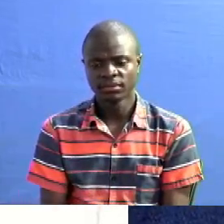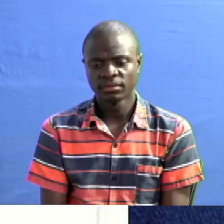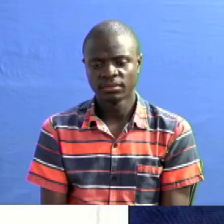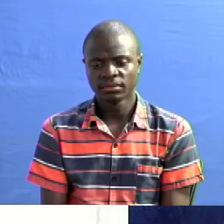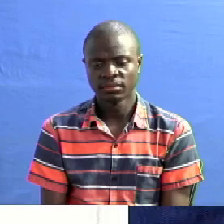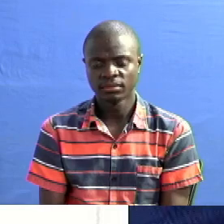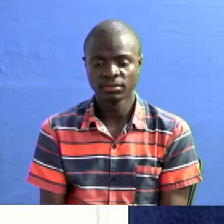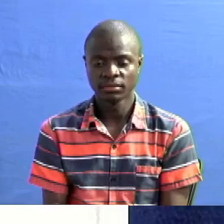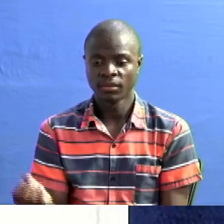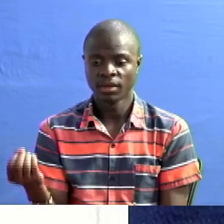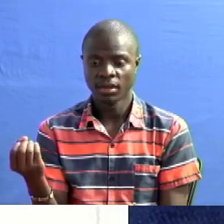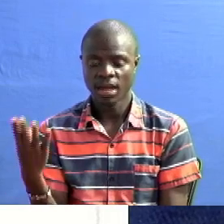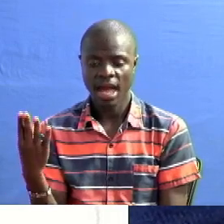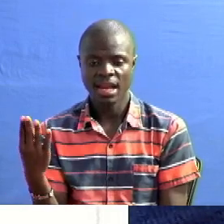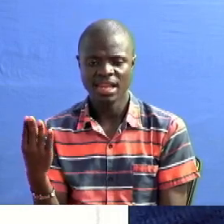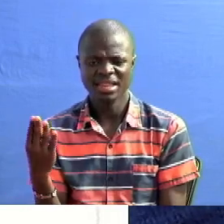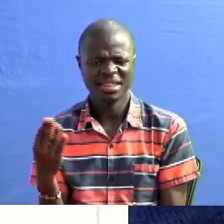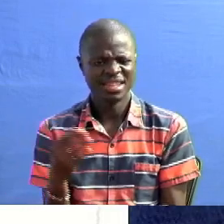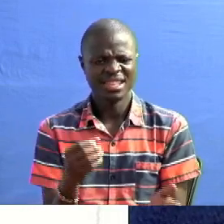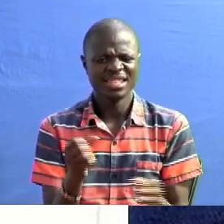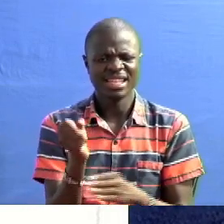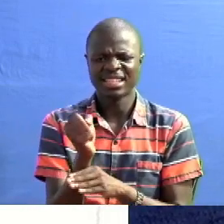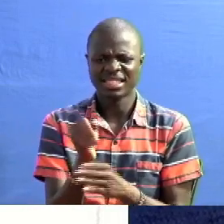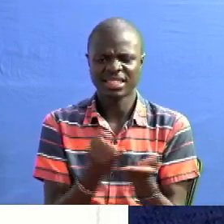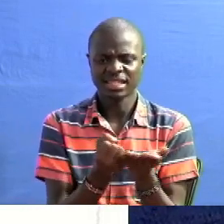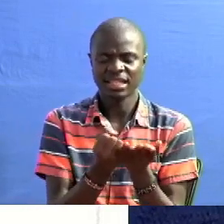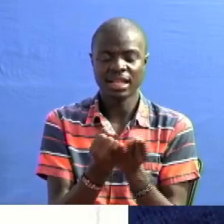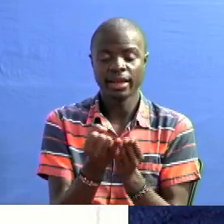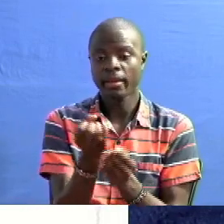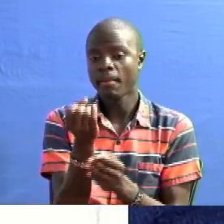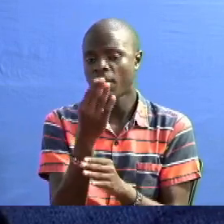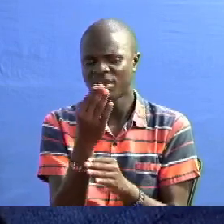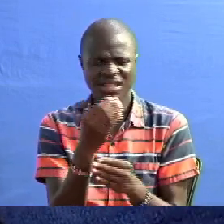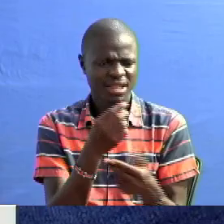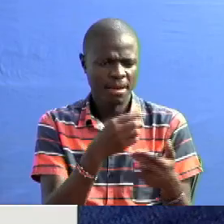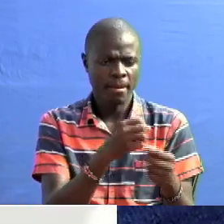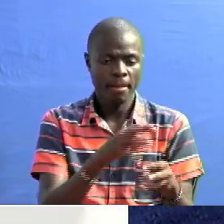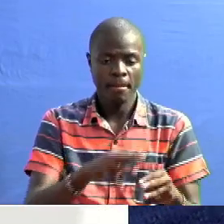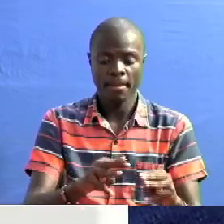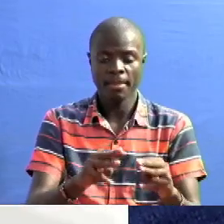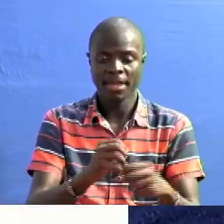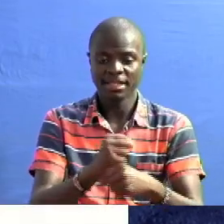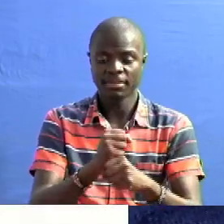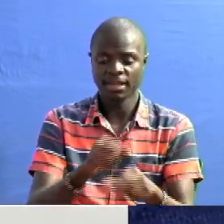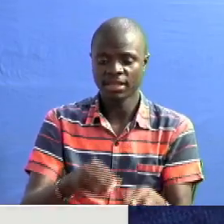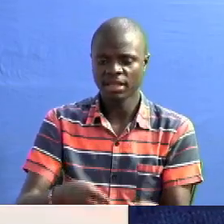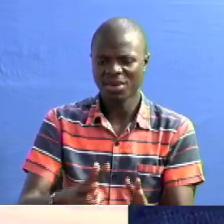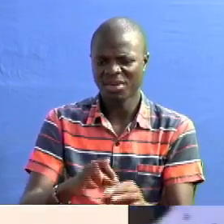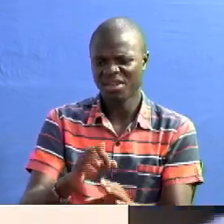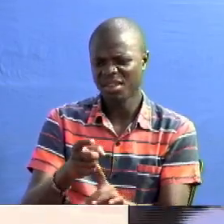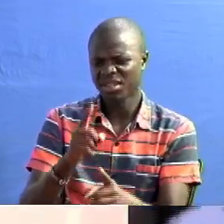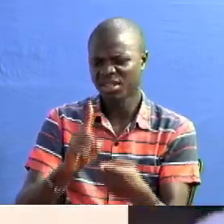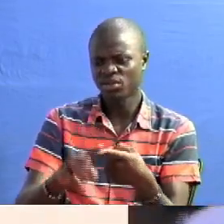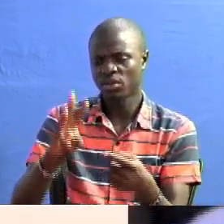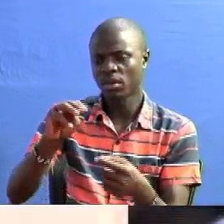Early Saturday morning, Rodan Thenya, who currently resides in Mlango Kubwa, makes her way to Madare Radiators Foundation to bring